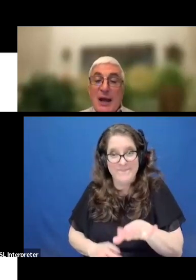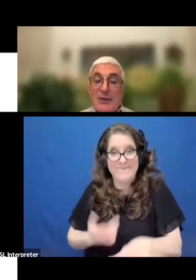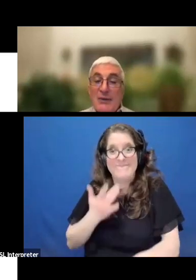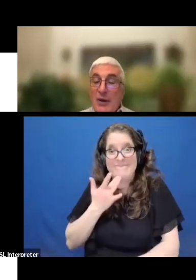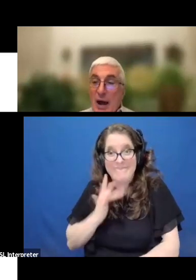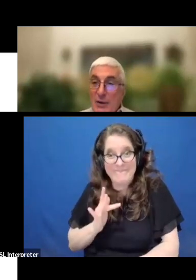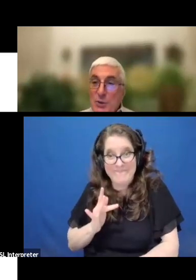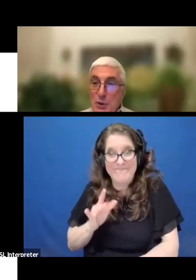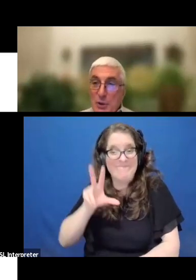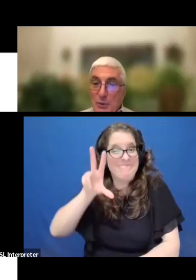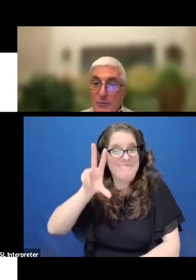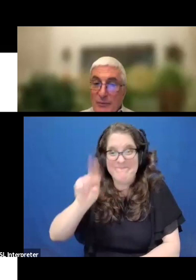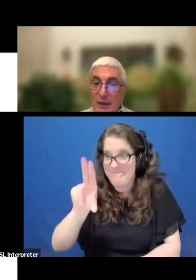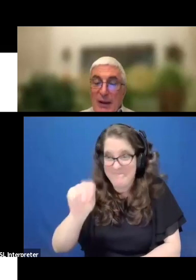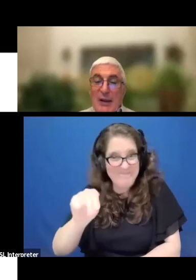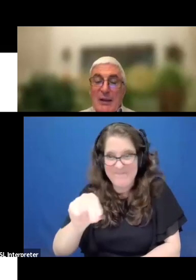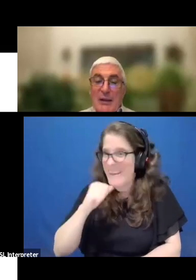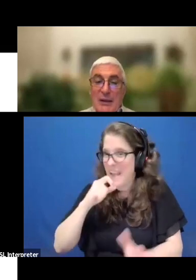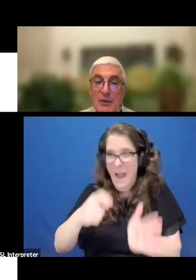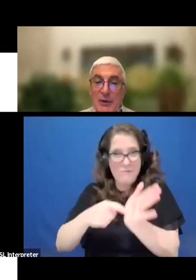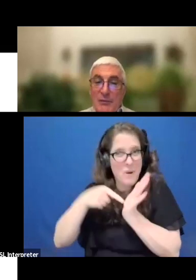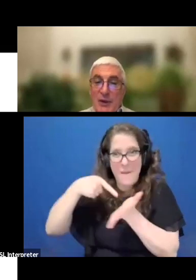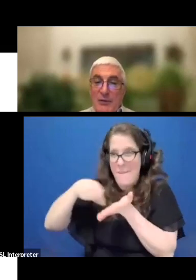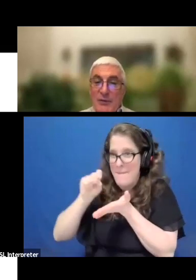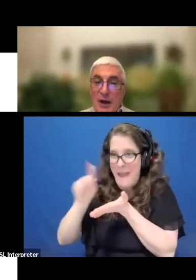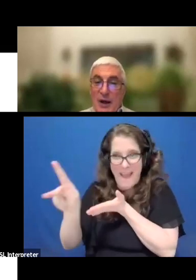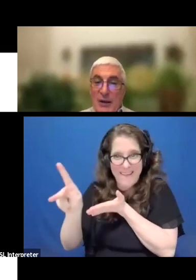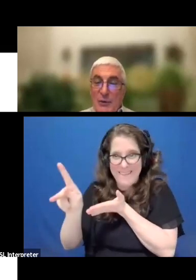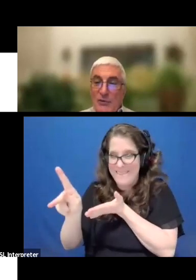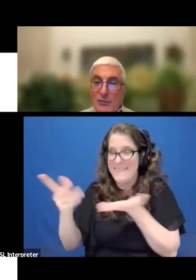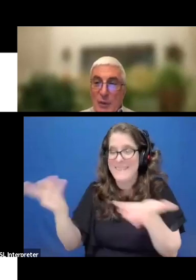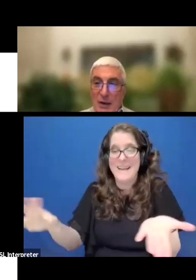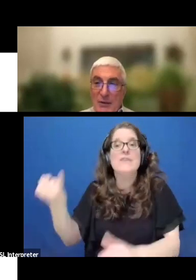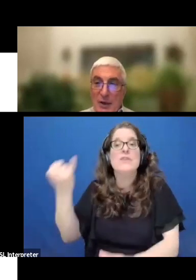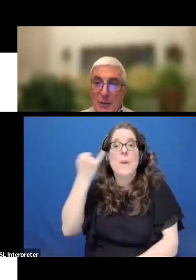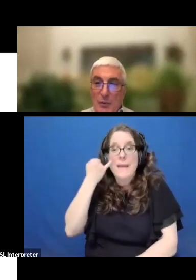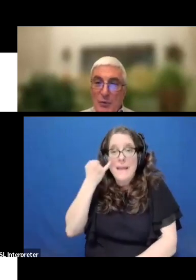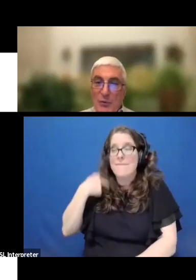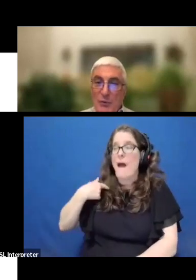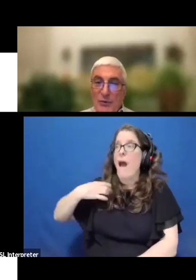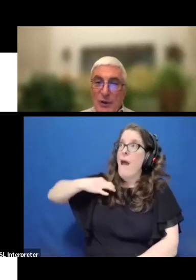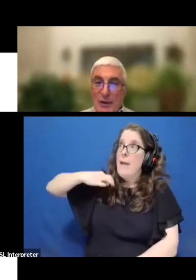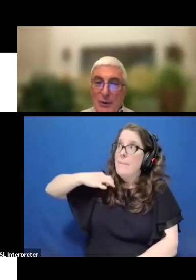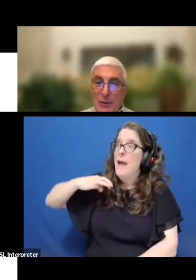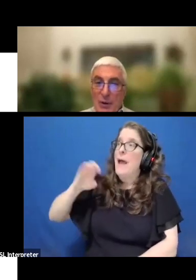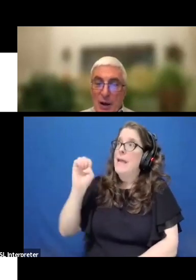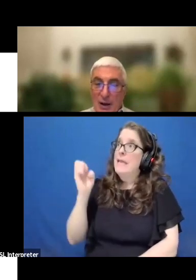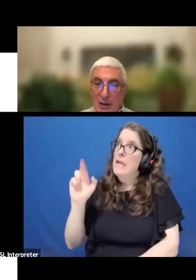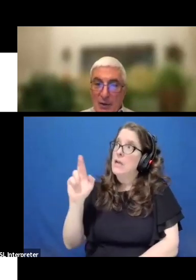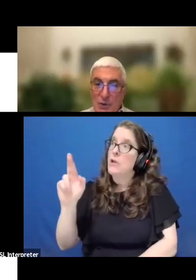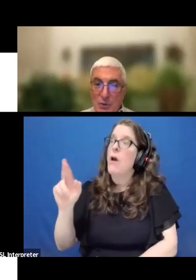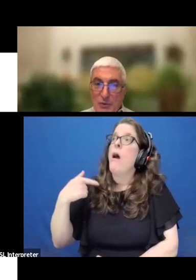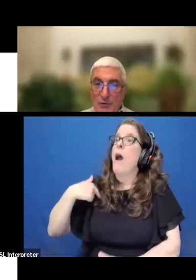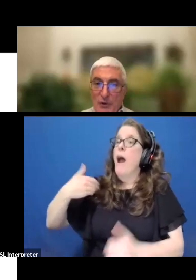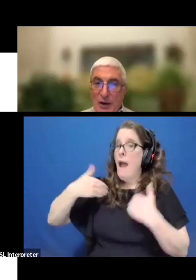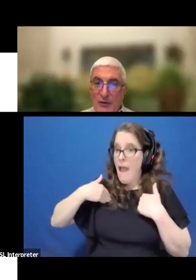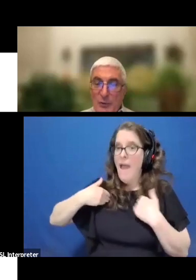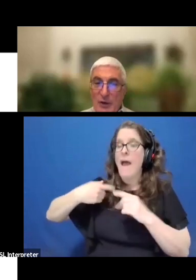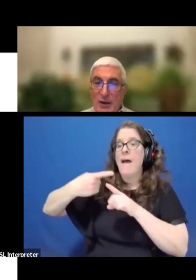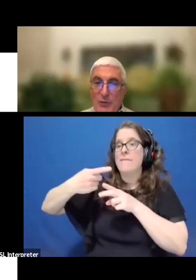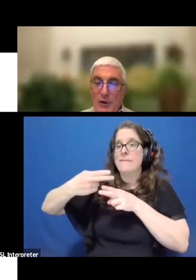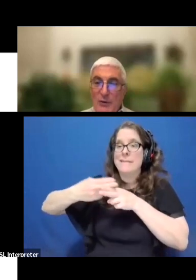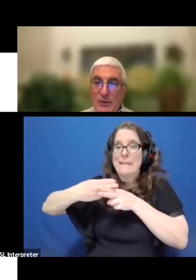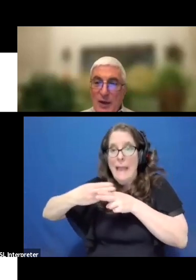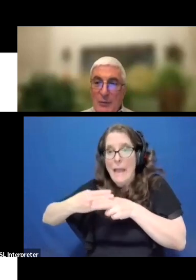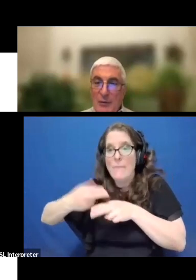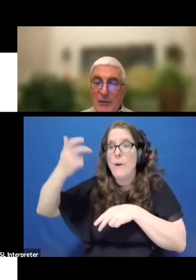Fortunately, that's not true. Even if they decide you have medically improved and you're not eligible for